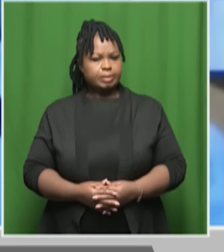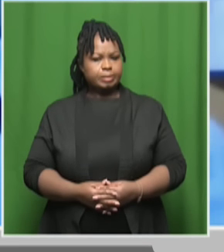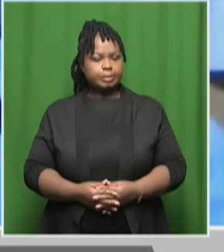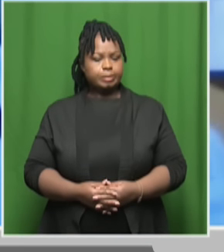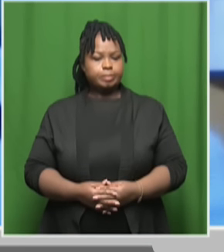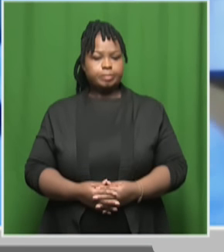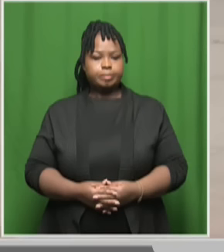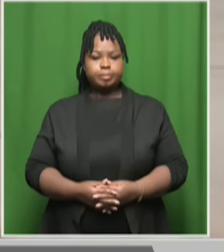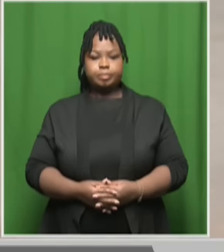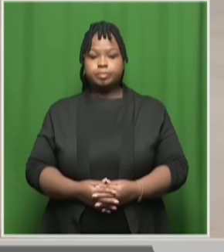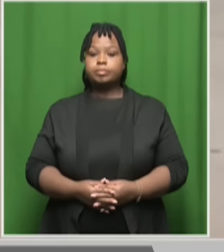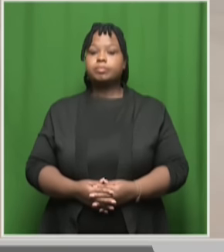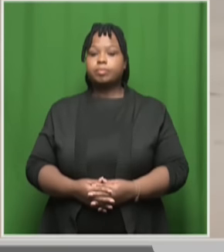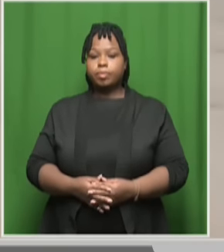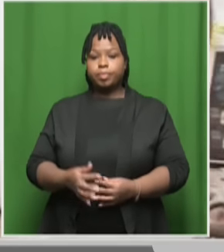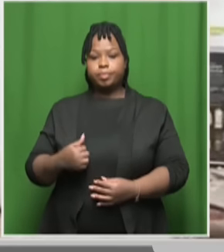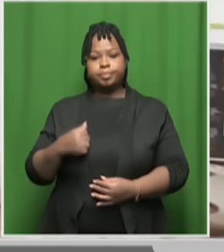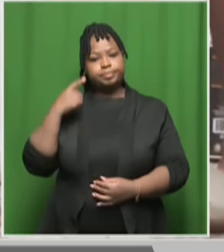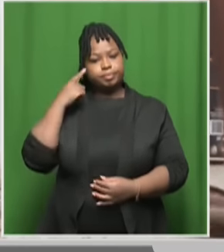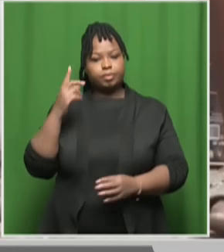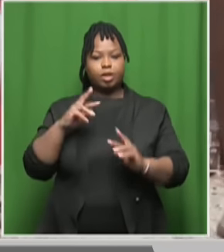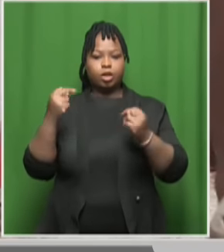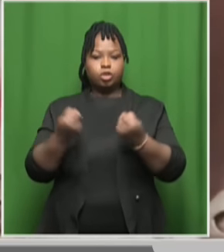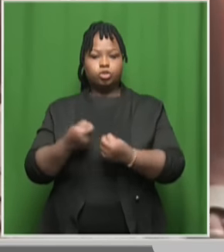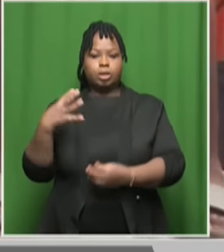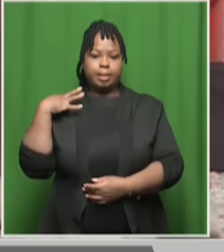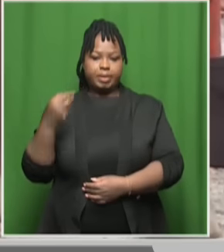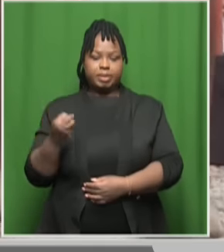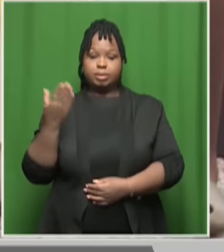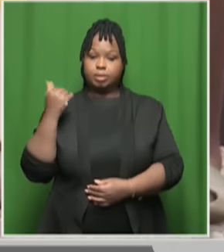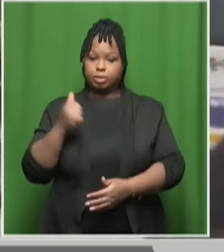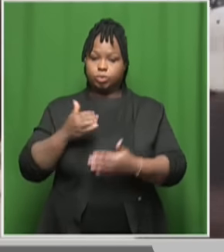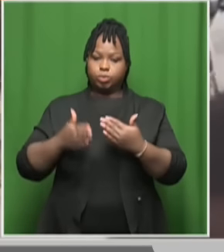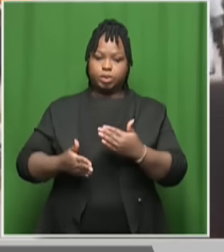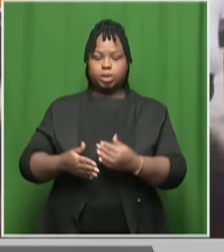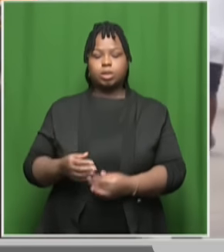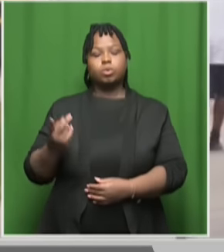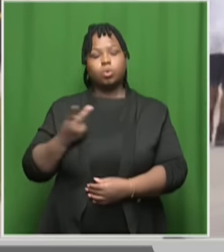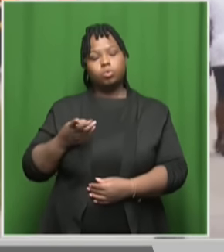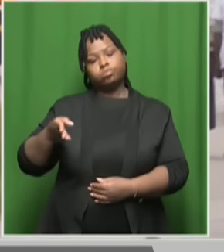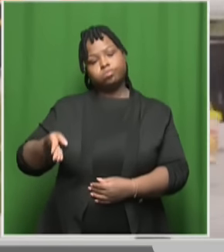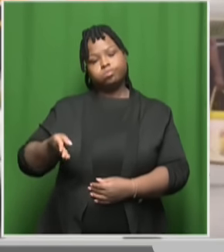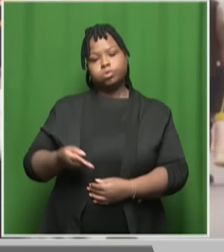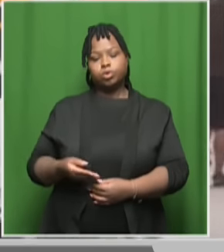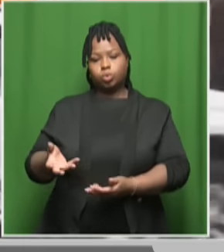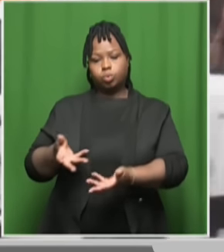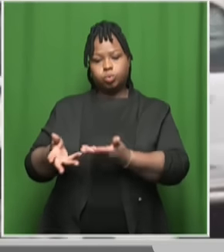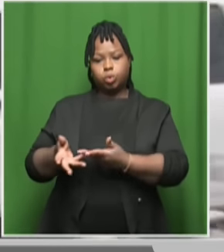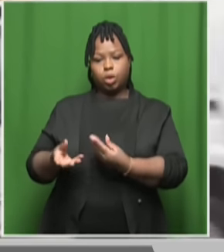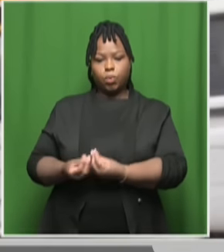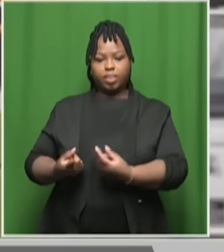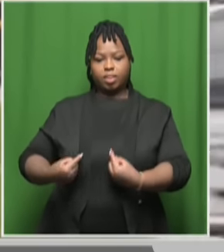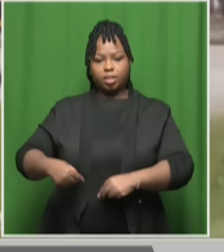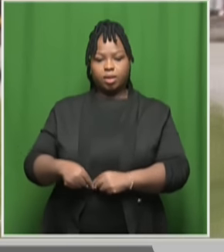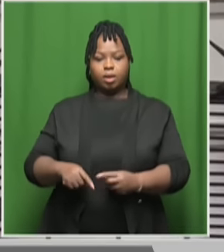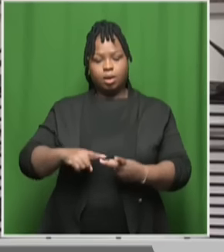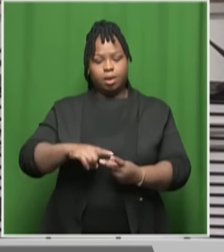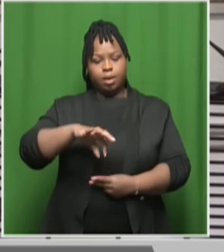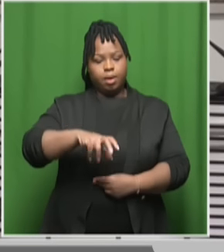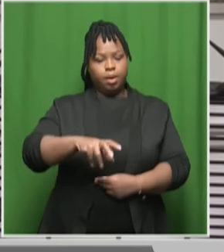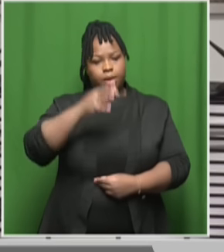Thanks, Sakina. I think the National Minister was here over the weekend also engaging with us as well as the provincial